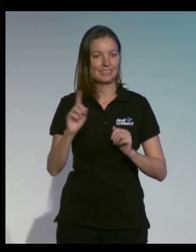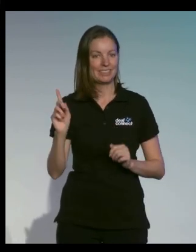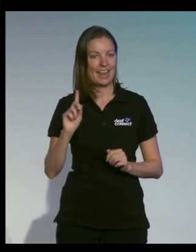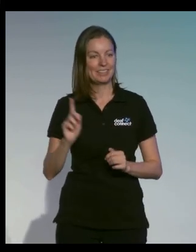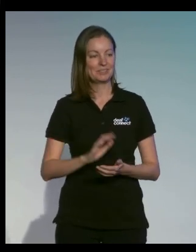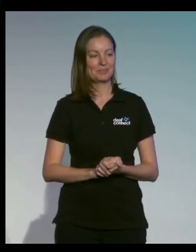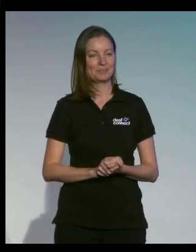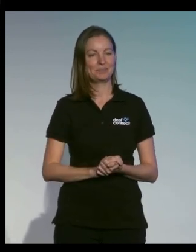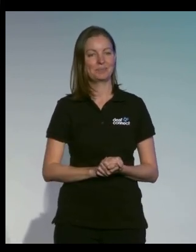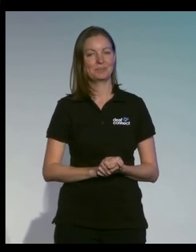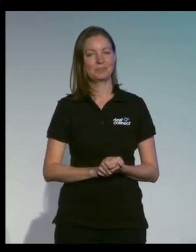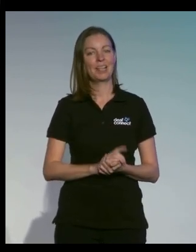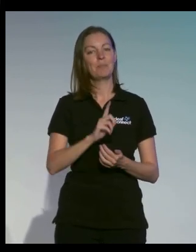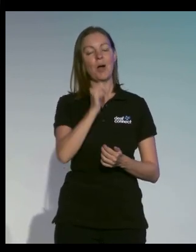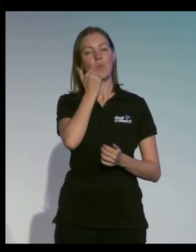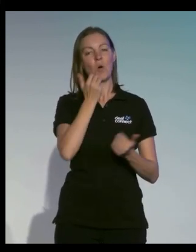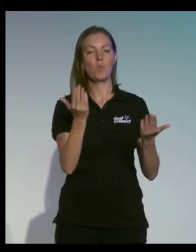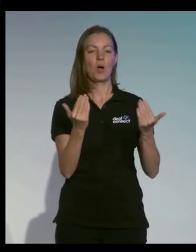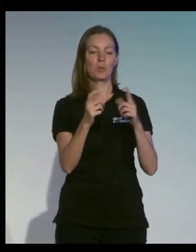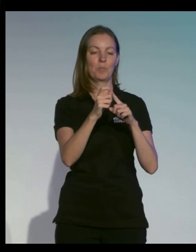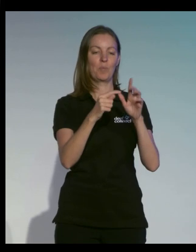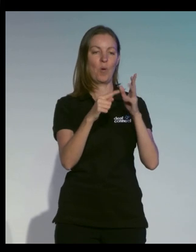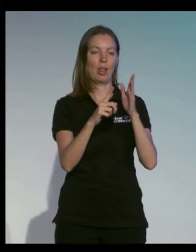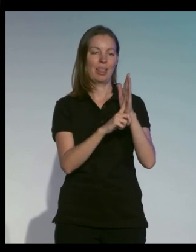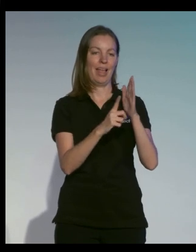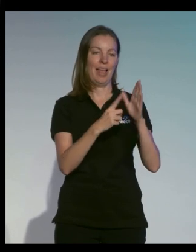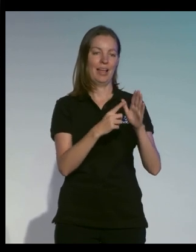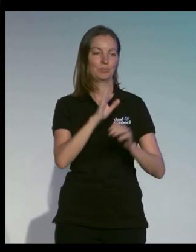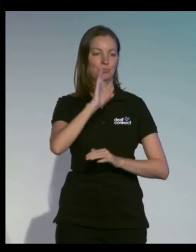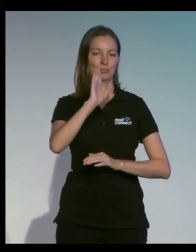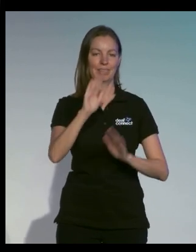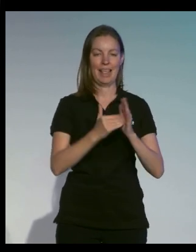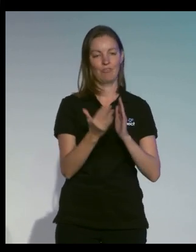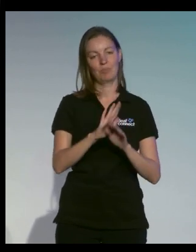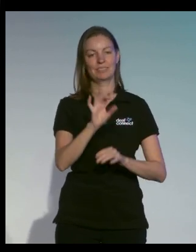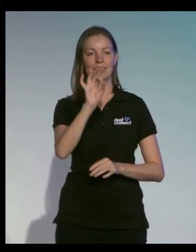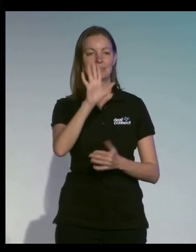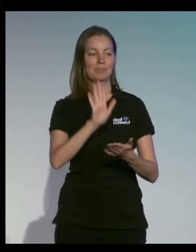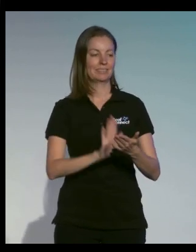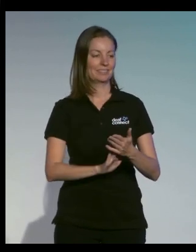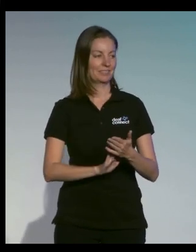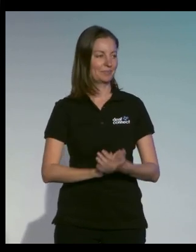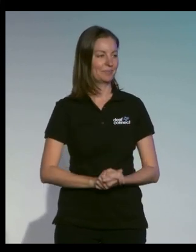But I'll really warmly welcome Paula to speak to you now for about 10 minutes. Thank you.